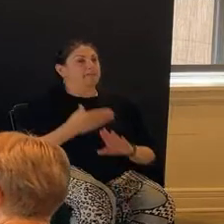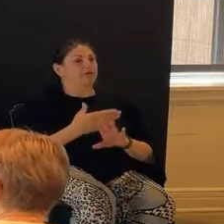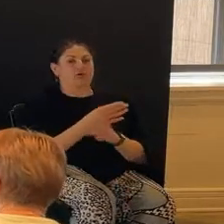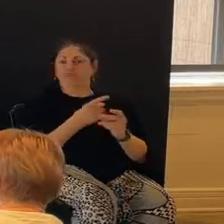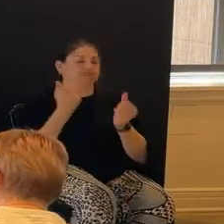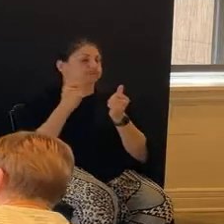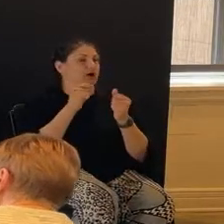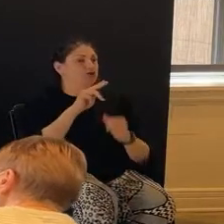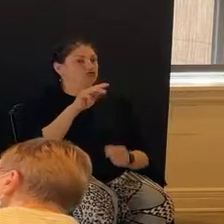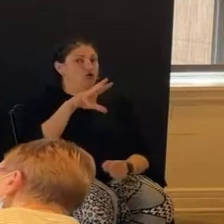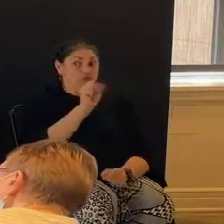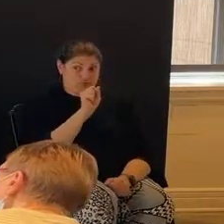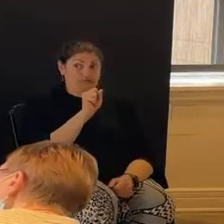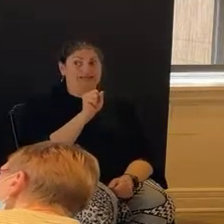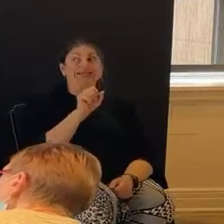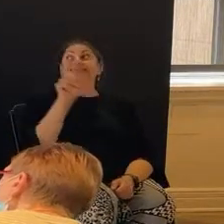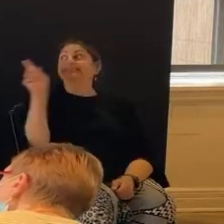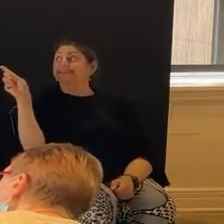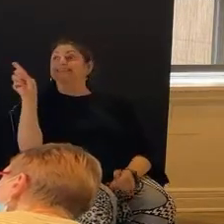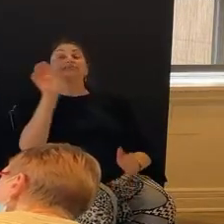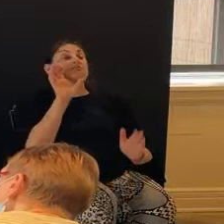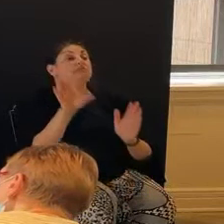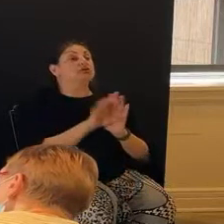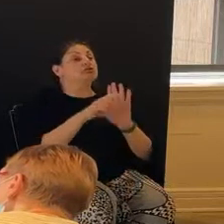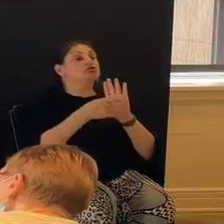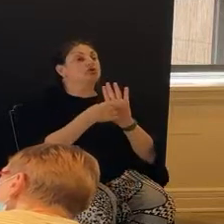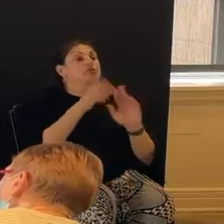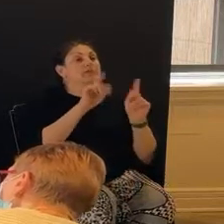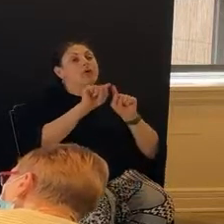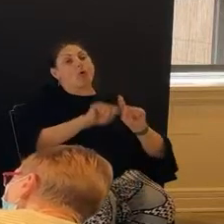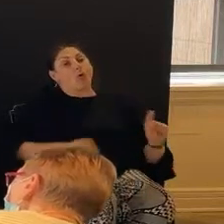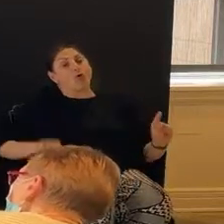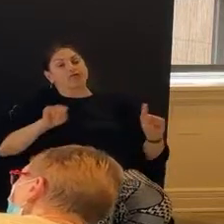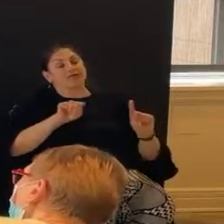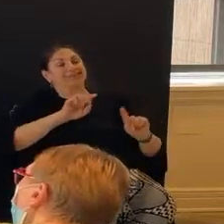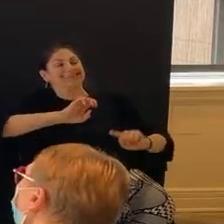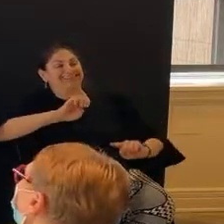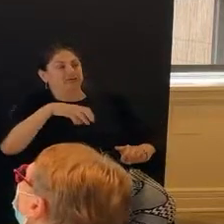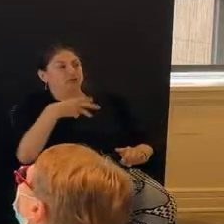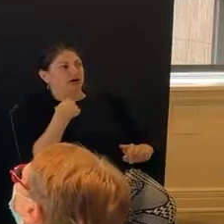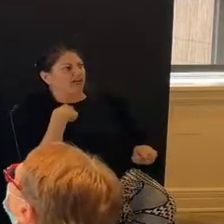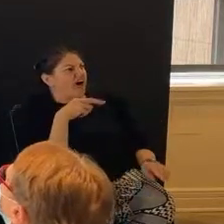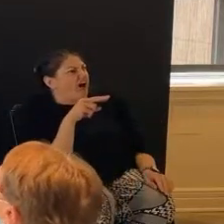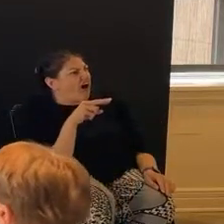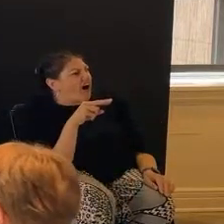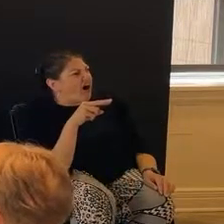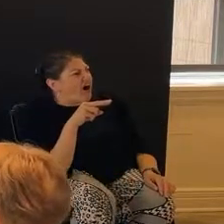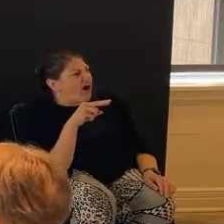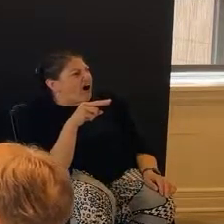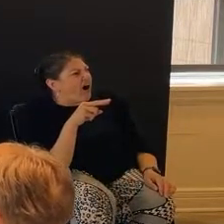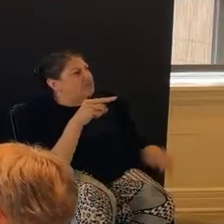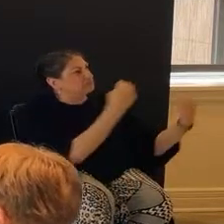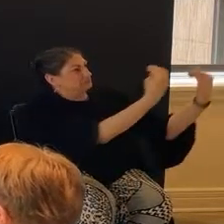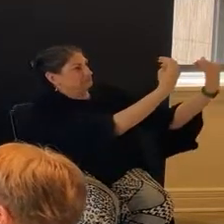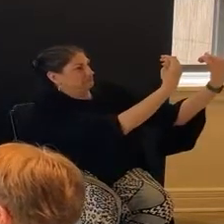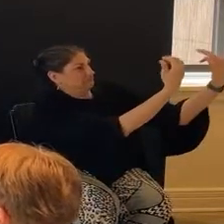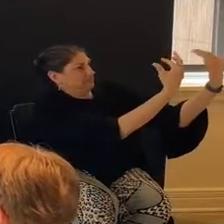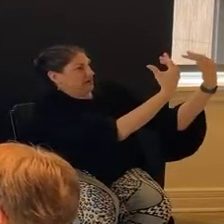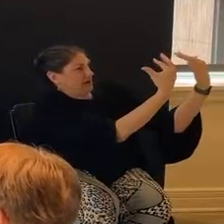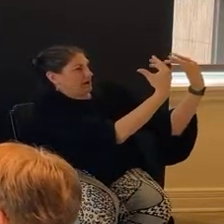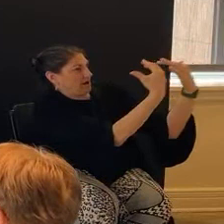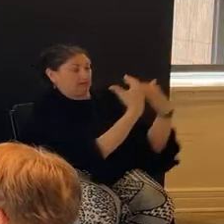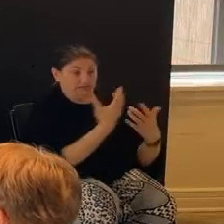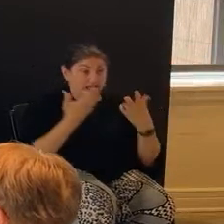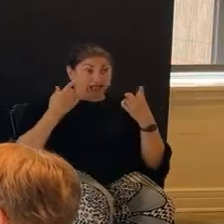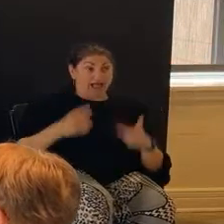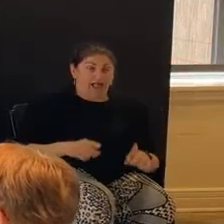is a picture that shows some folks in eastern Washington watching that ash plume bear down on them, because what happened, it